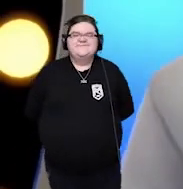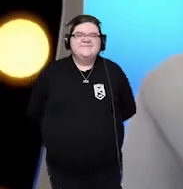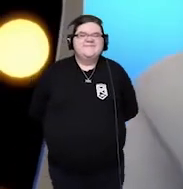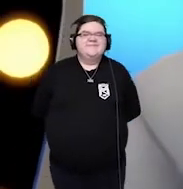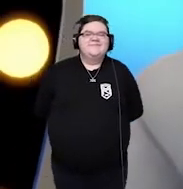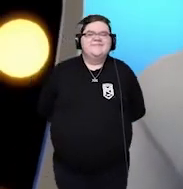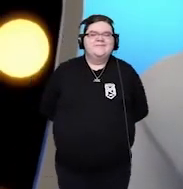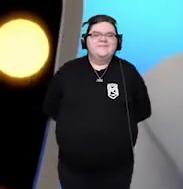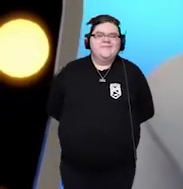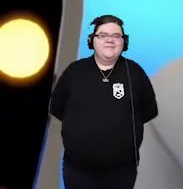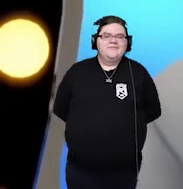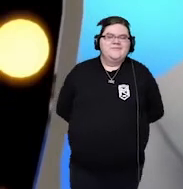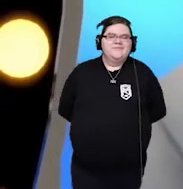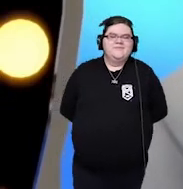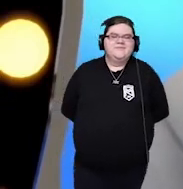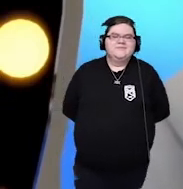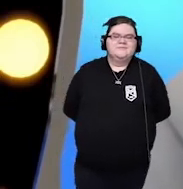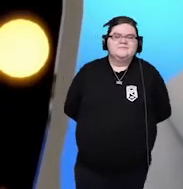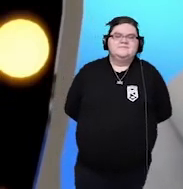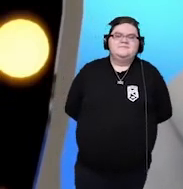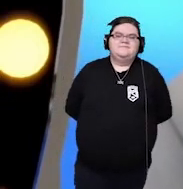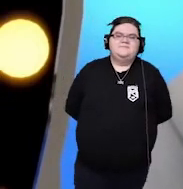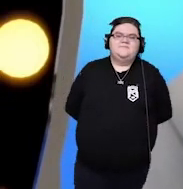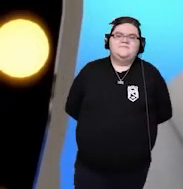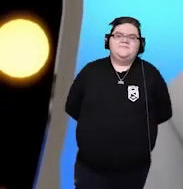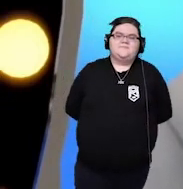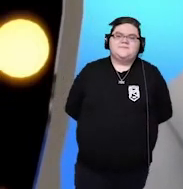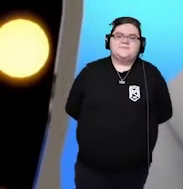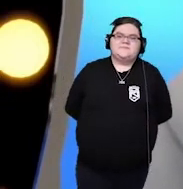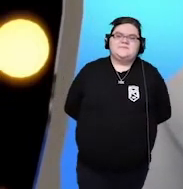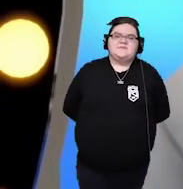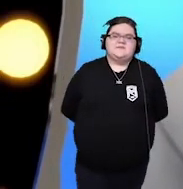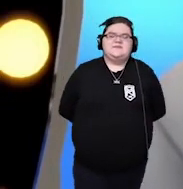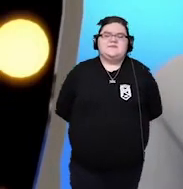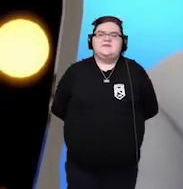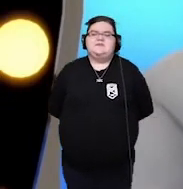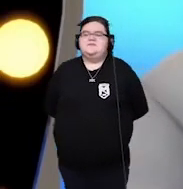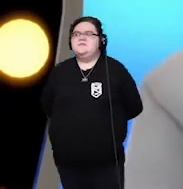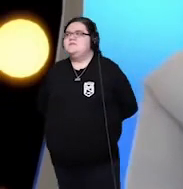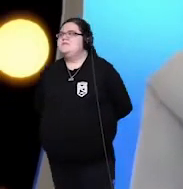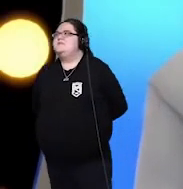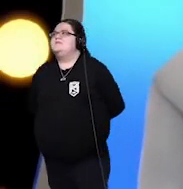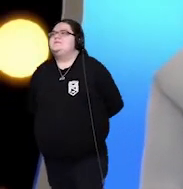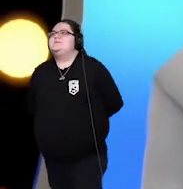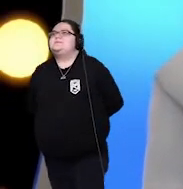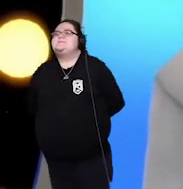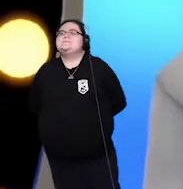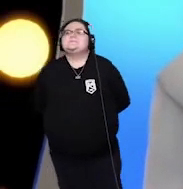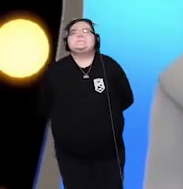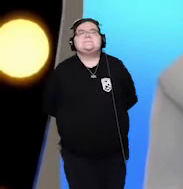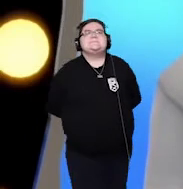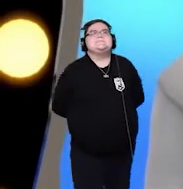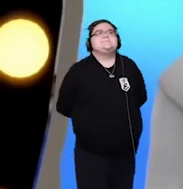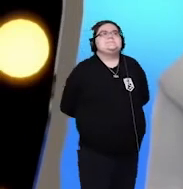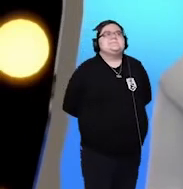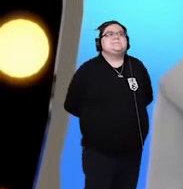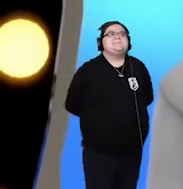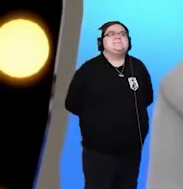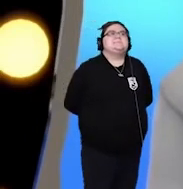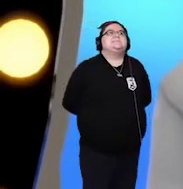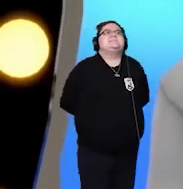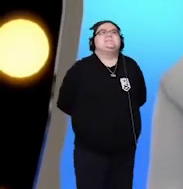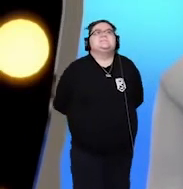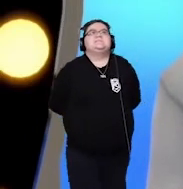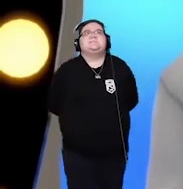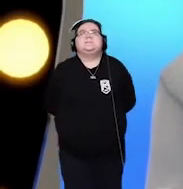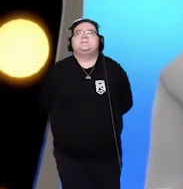come. It is a bit of a random. We have three shouts. Yeah. Have a think. Let's think. Oh, I'm going to press it, but